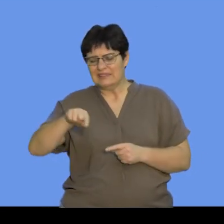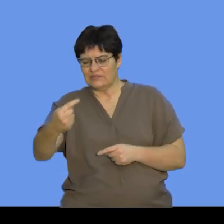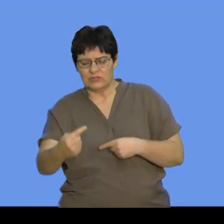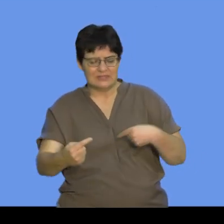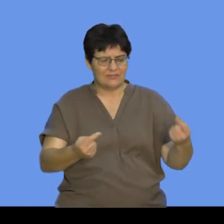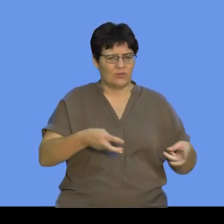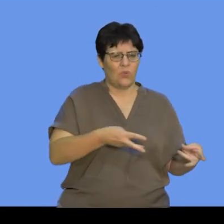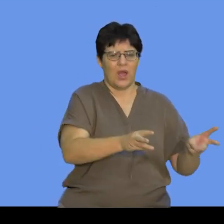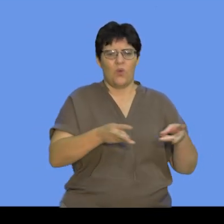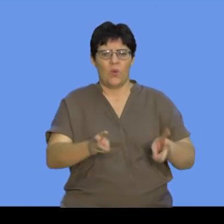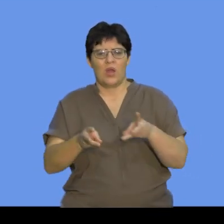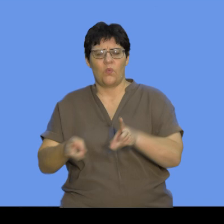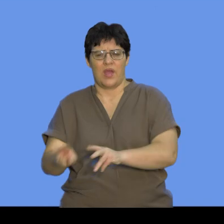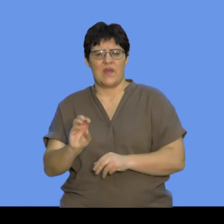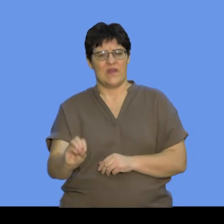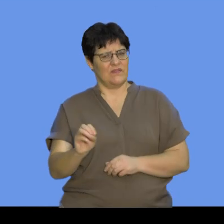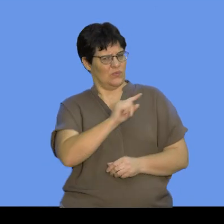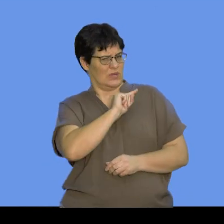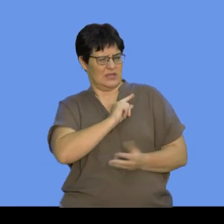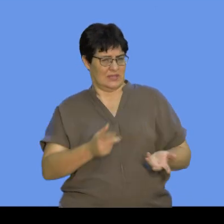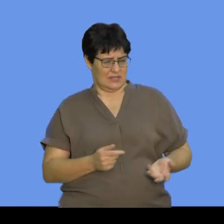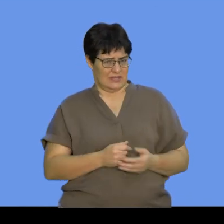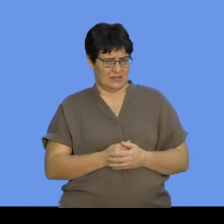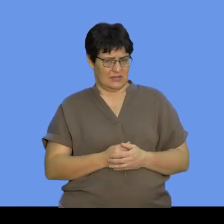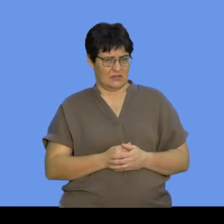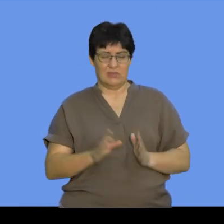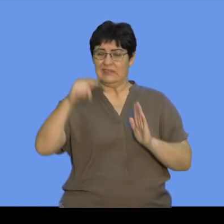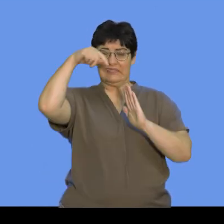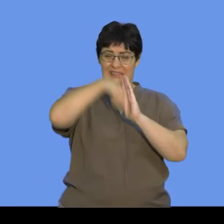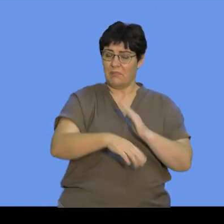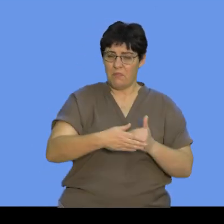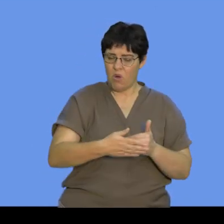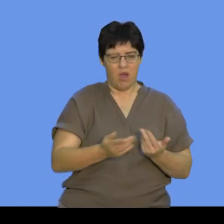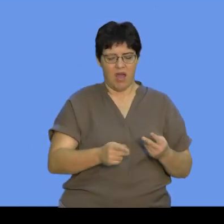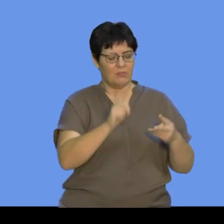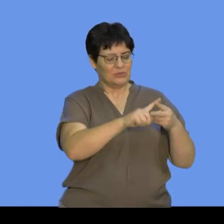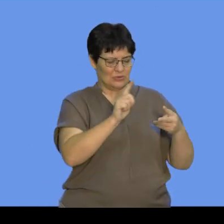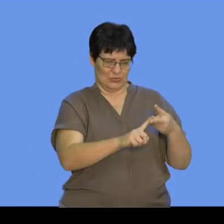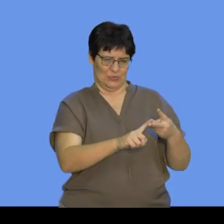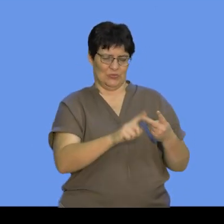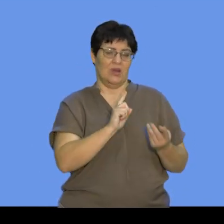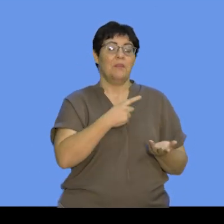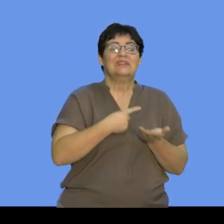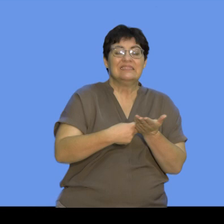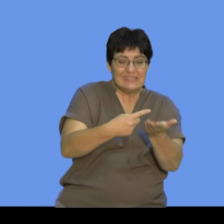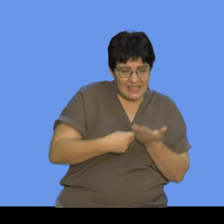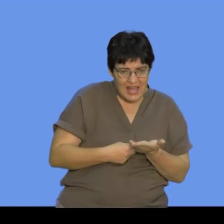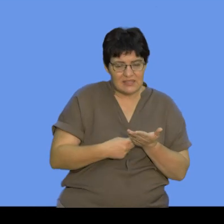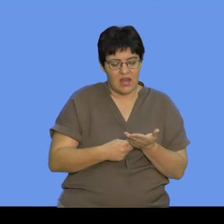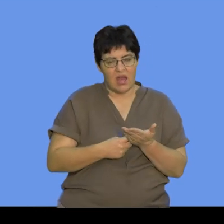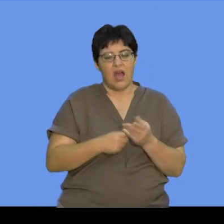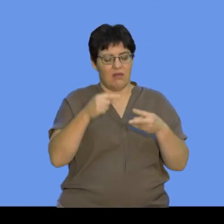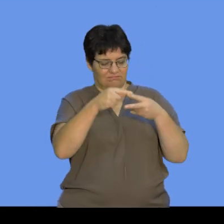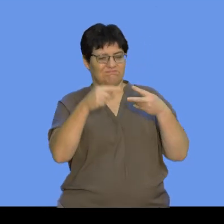Okay, so these are the big ideas. We're not going to go further into detail, but the discussions that we're gonna have would